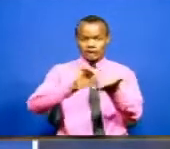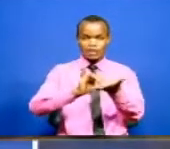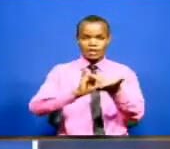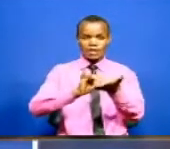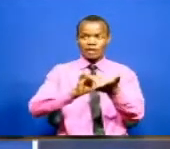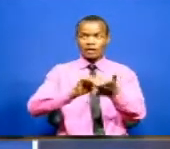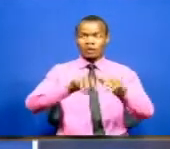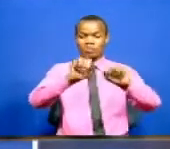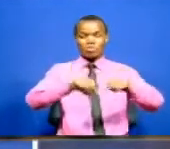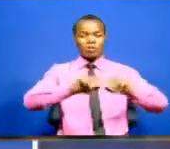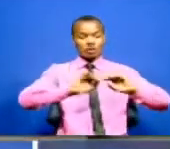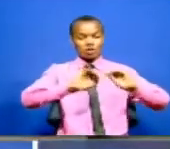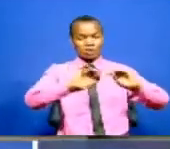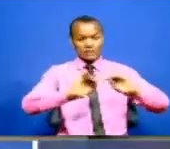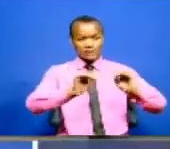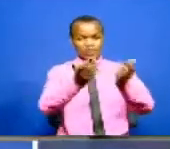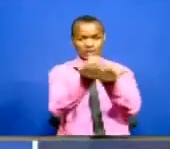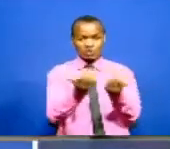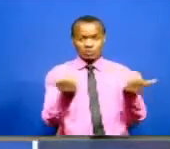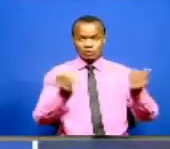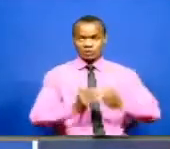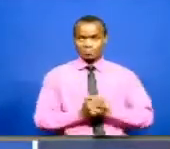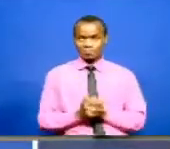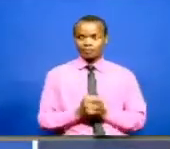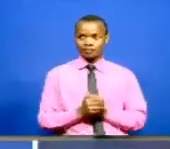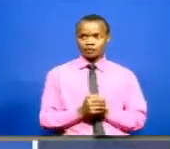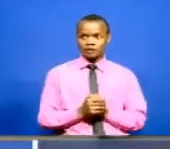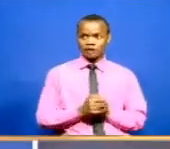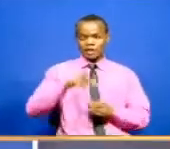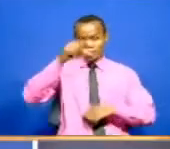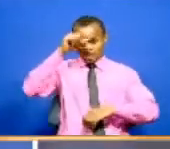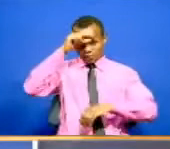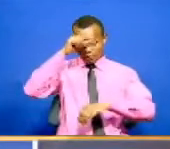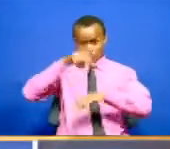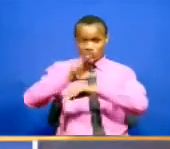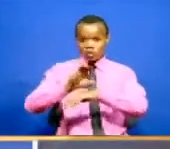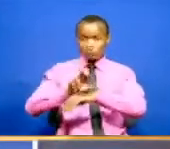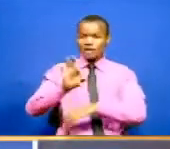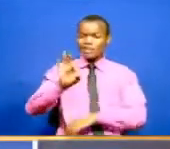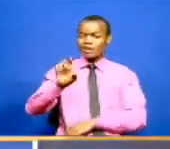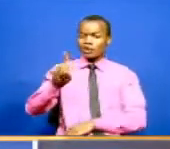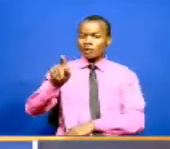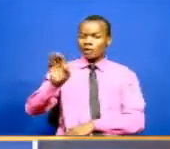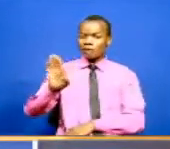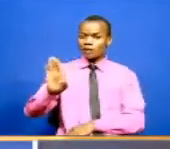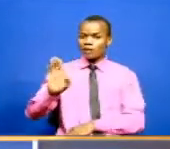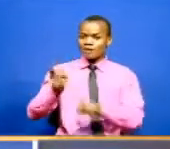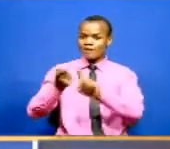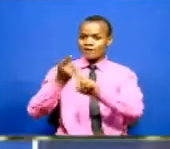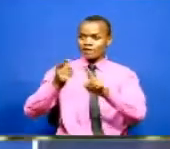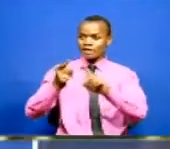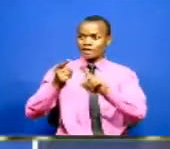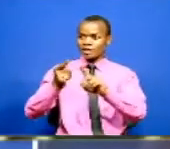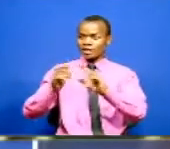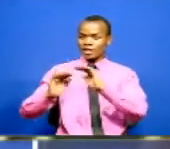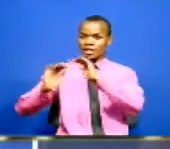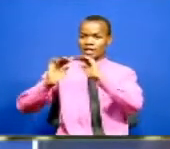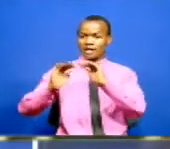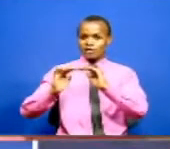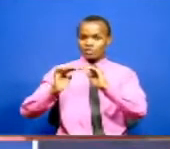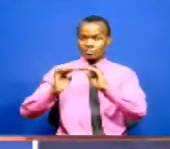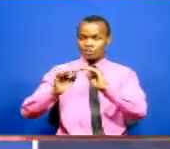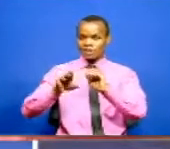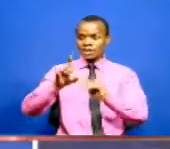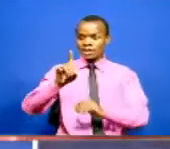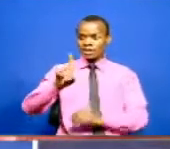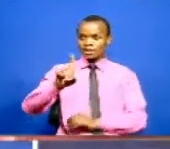to children. So far, the government has spent 31 billion shillings in the first phase of the digital literacy program to